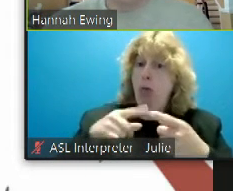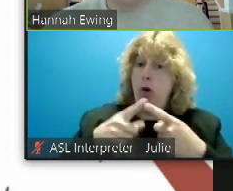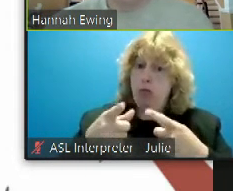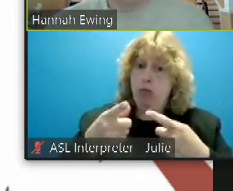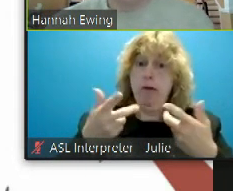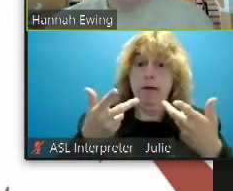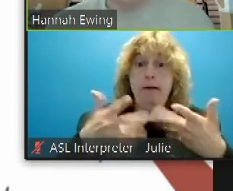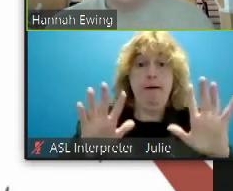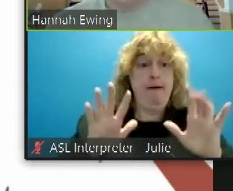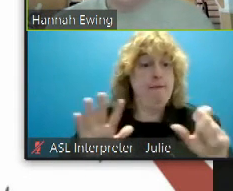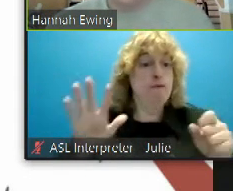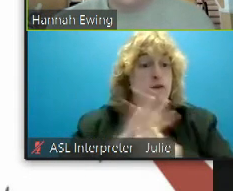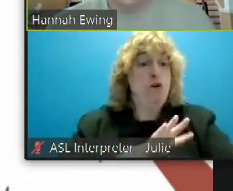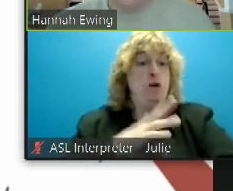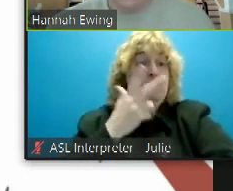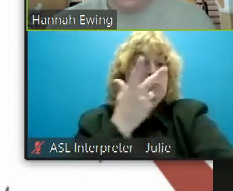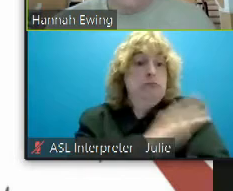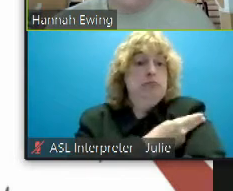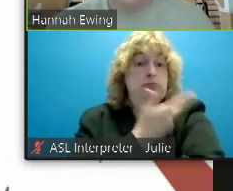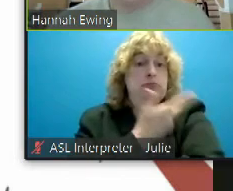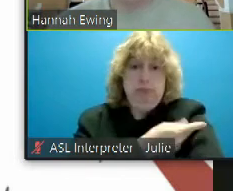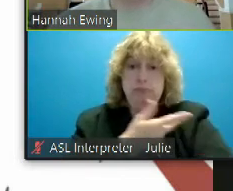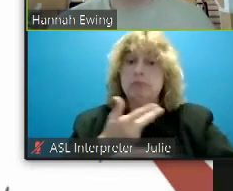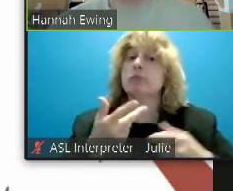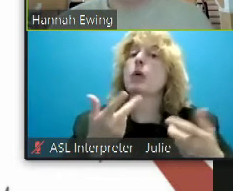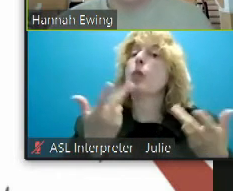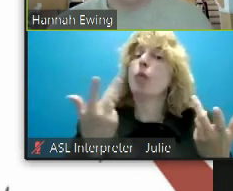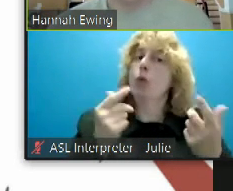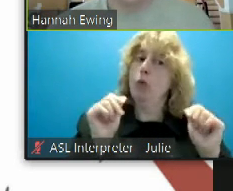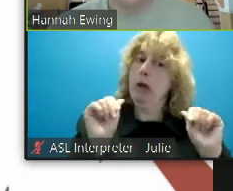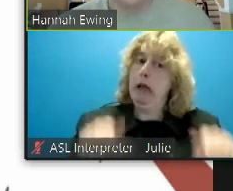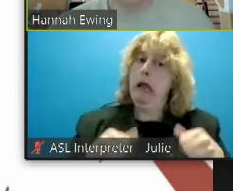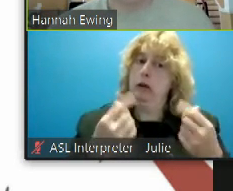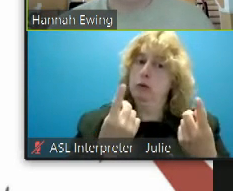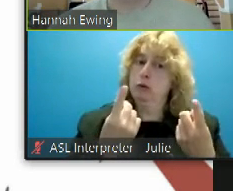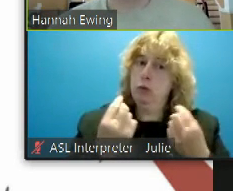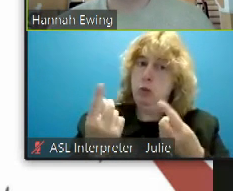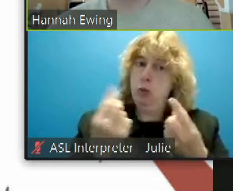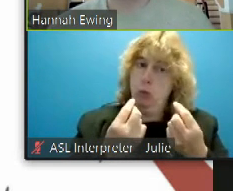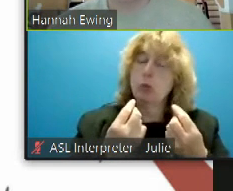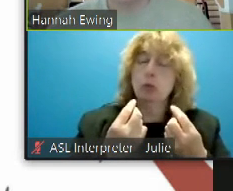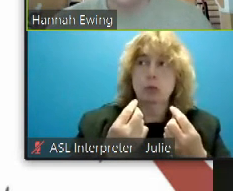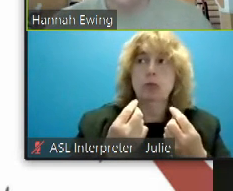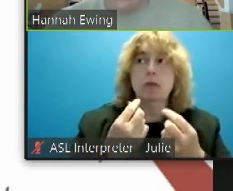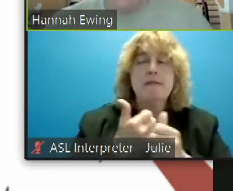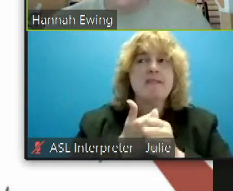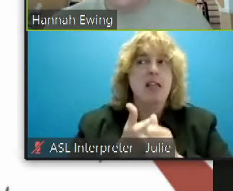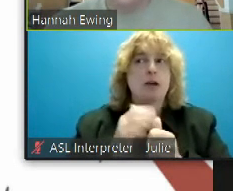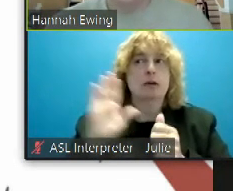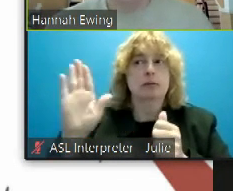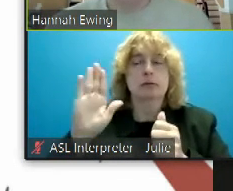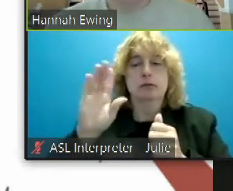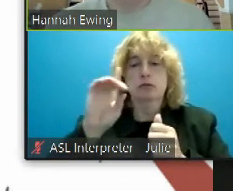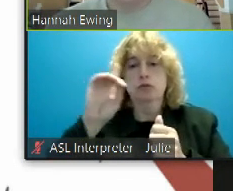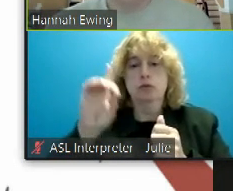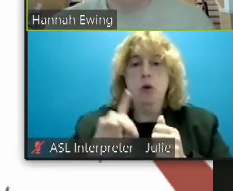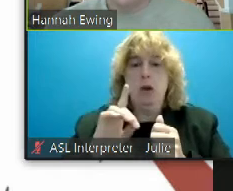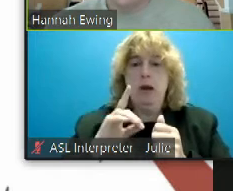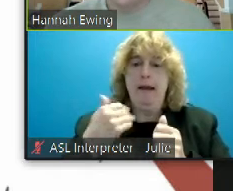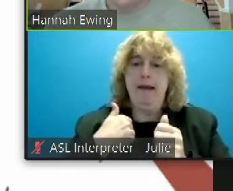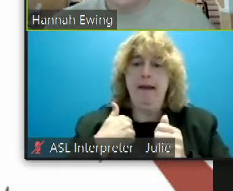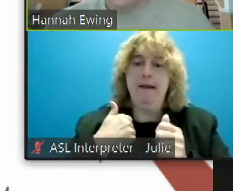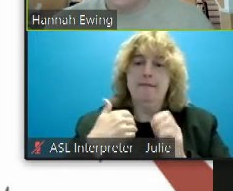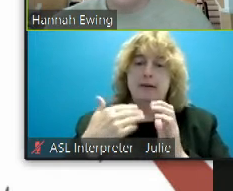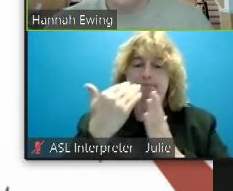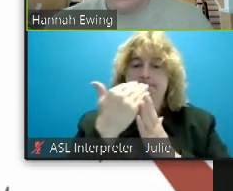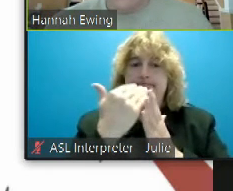the new guidelines for the state of Michigan that the city of Detroit is following. So once fully vaccinated, you can visit